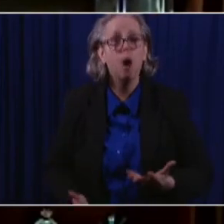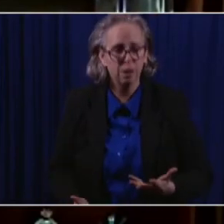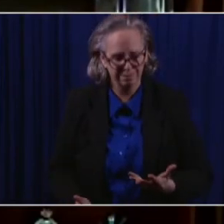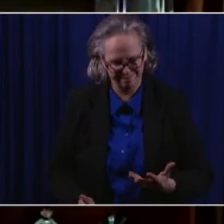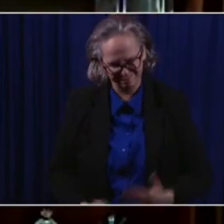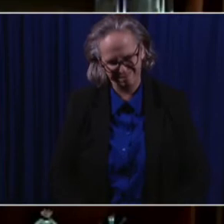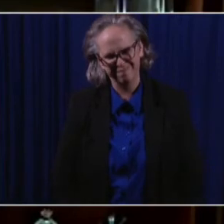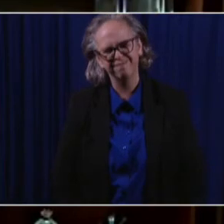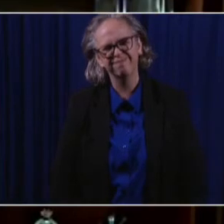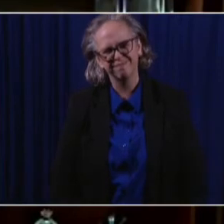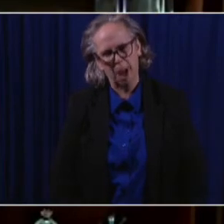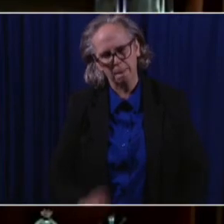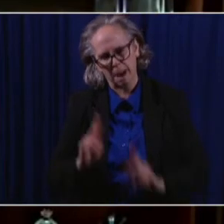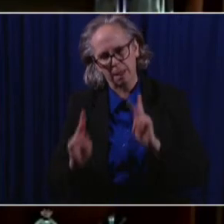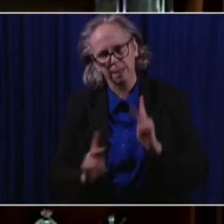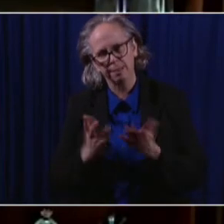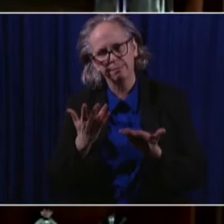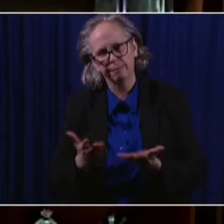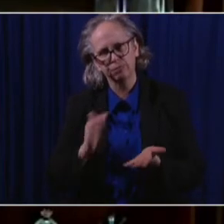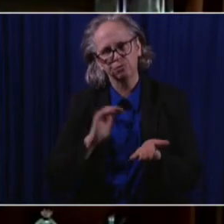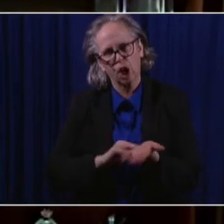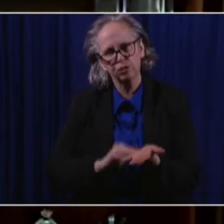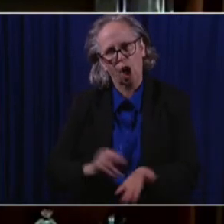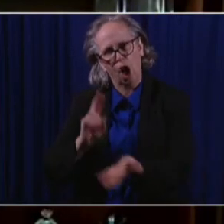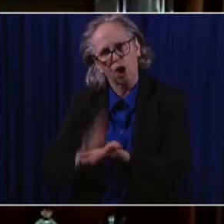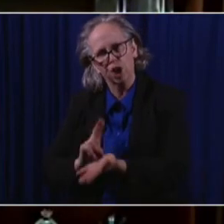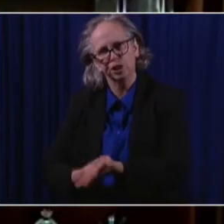is having the people available to take care of